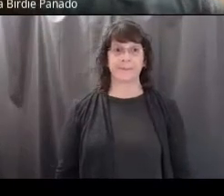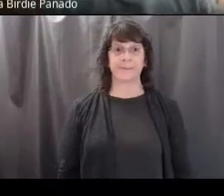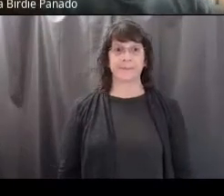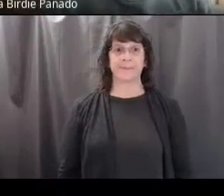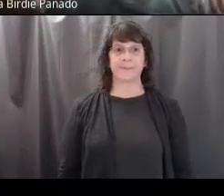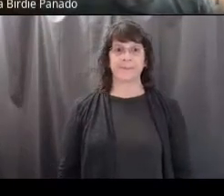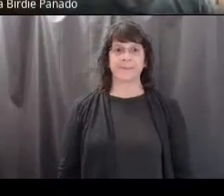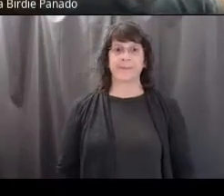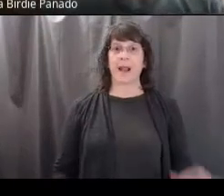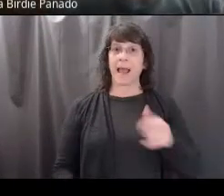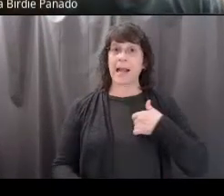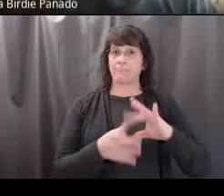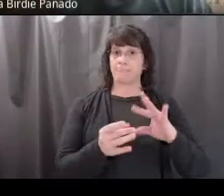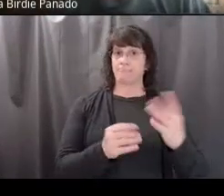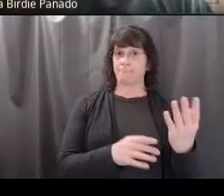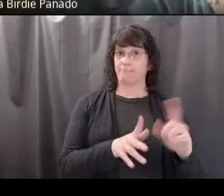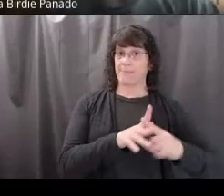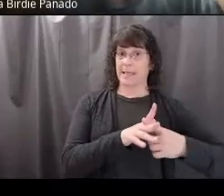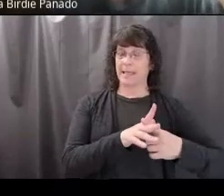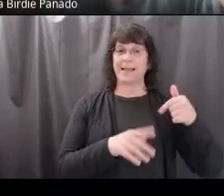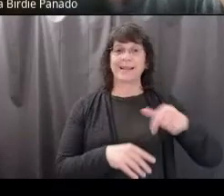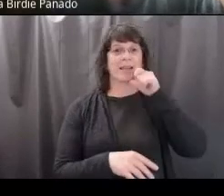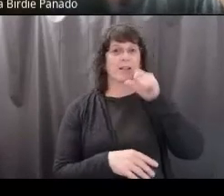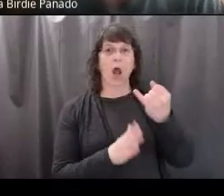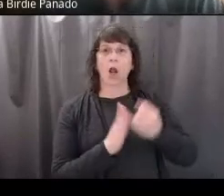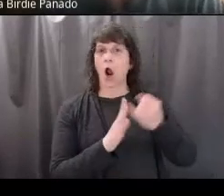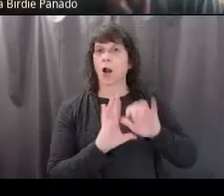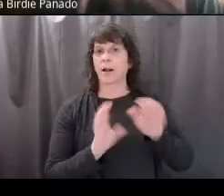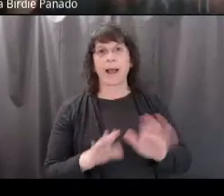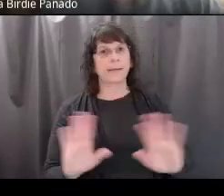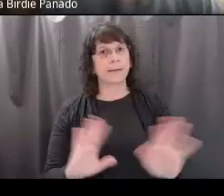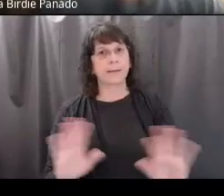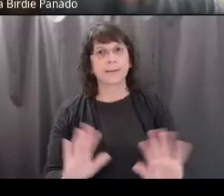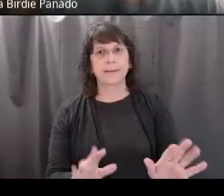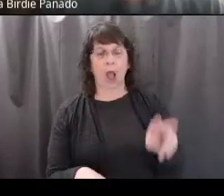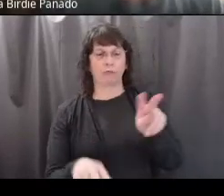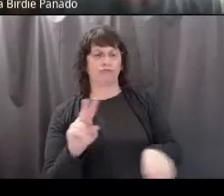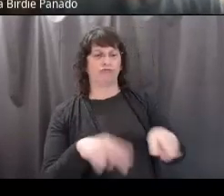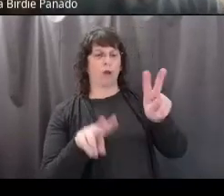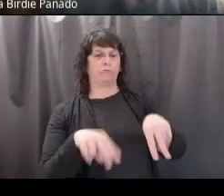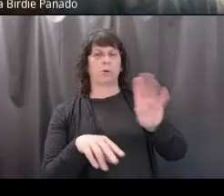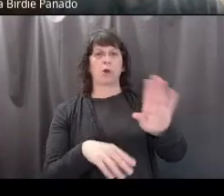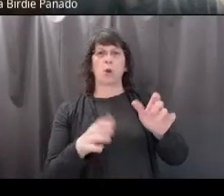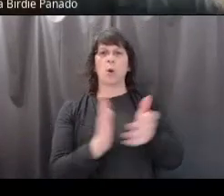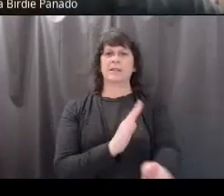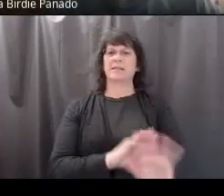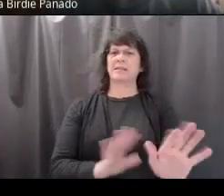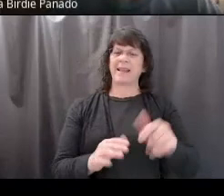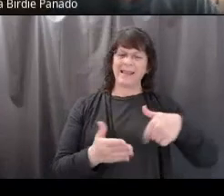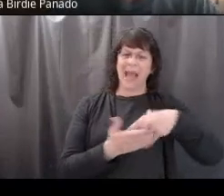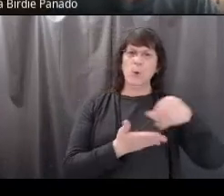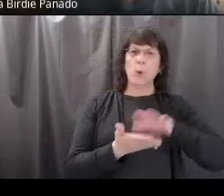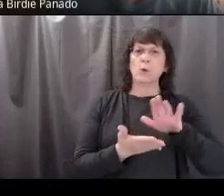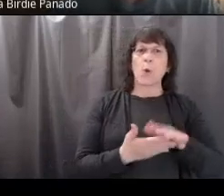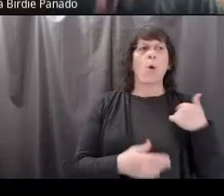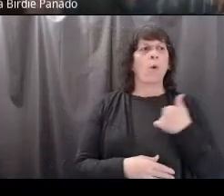So, as I said at the beginning, this is not an art class. We do not judge your abilities. This is outdoor school, a place